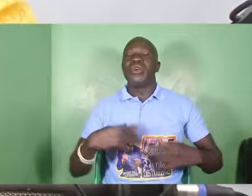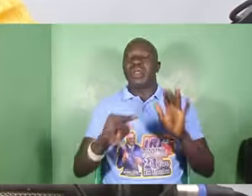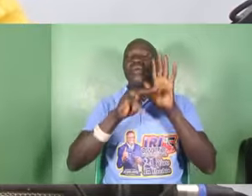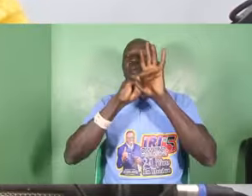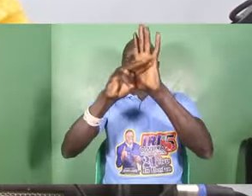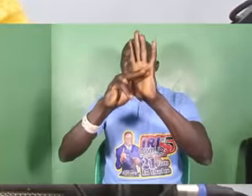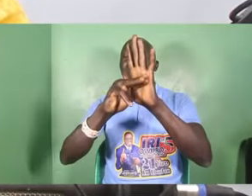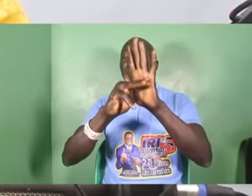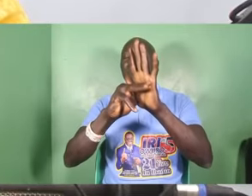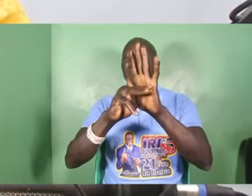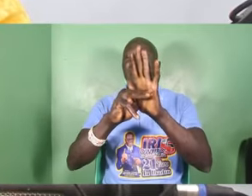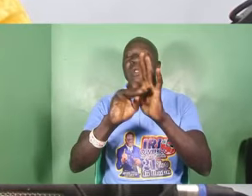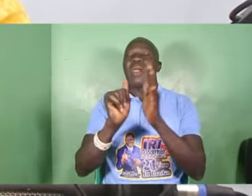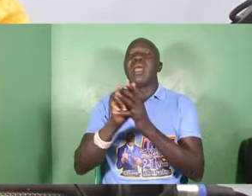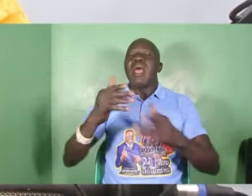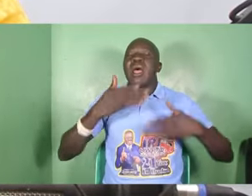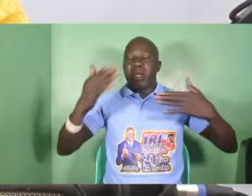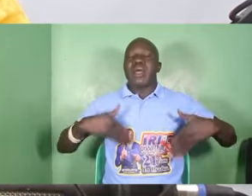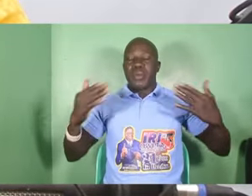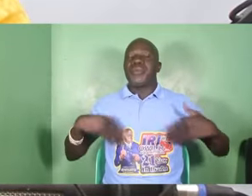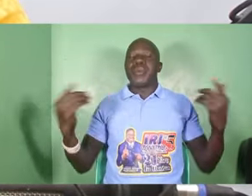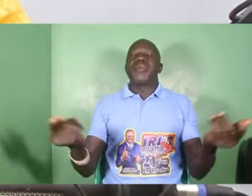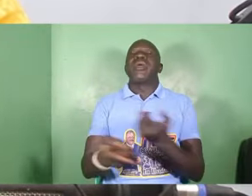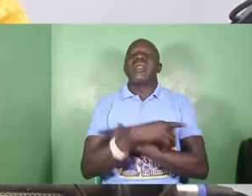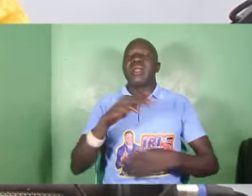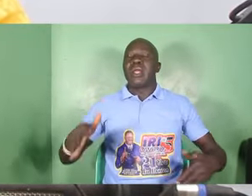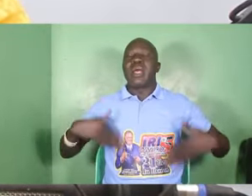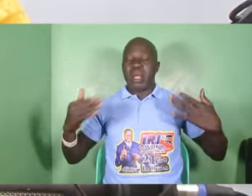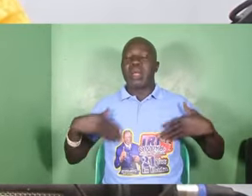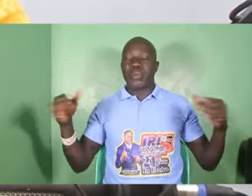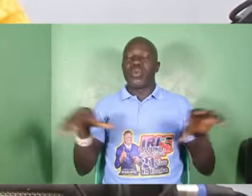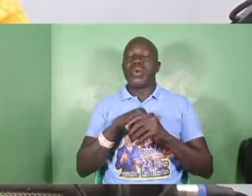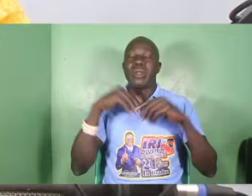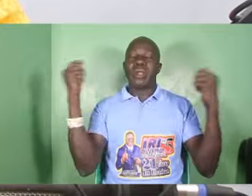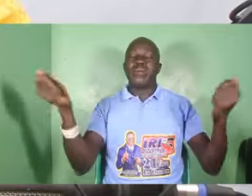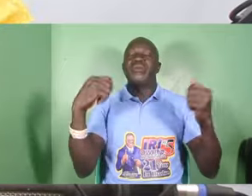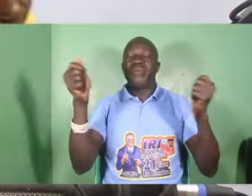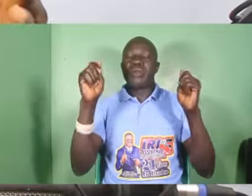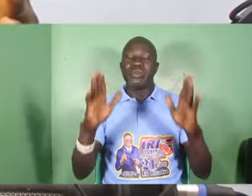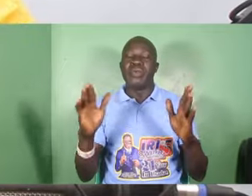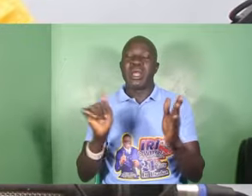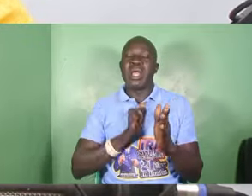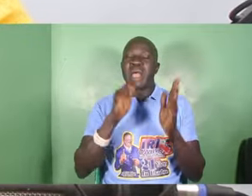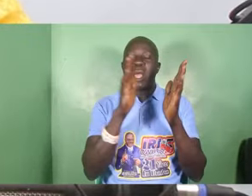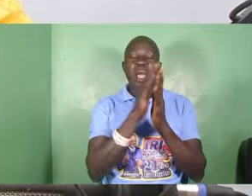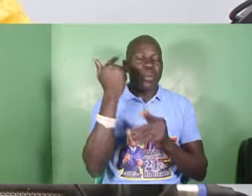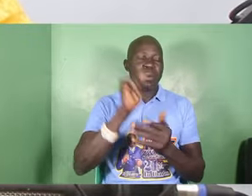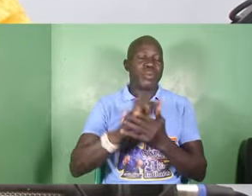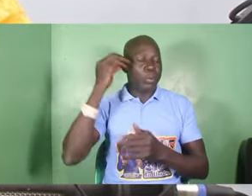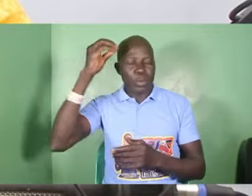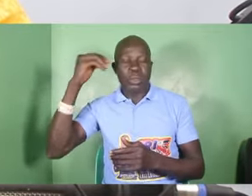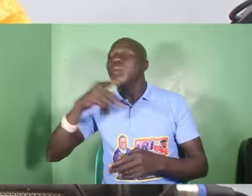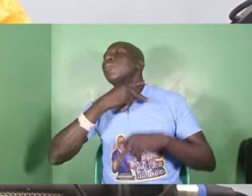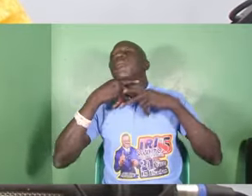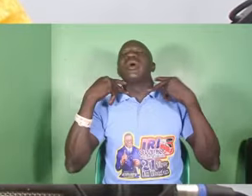fọ̀. Amen. Happy birthday. Happy birthday. And happy wedding anniversary. And happy wedding anniversary to you. Jẹ́ fi àbálẹ̀ kí Pastor Soyinka.